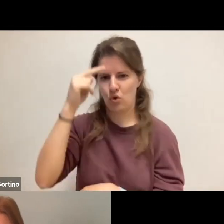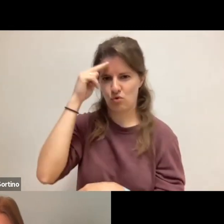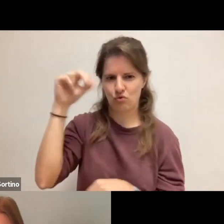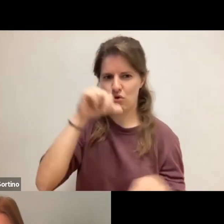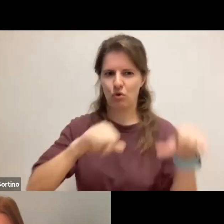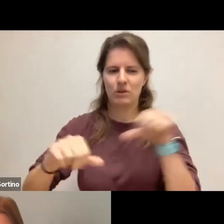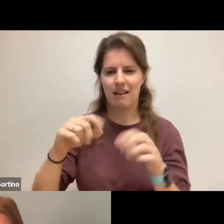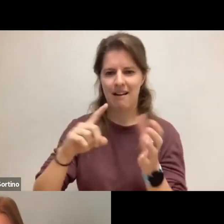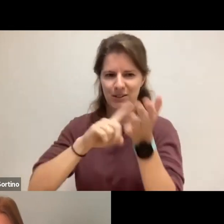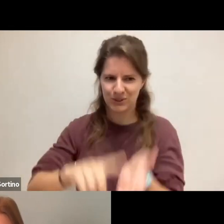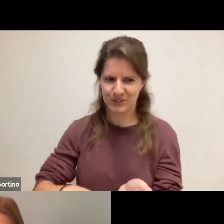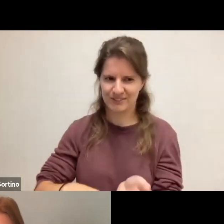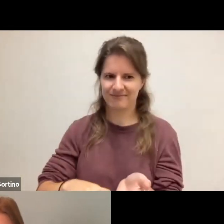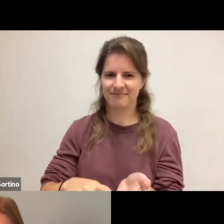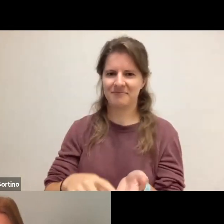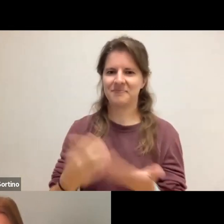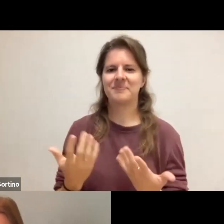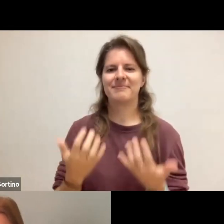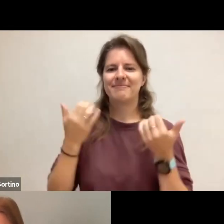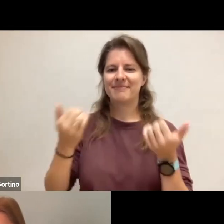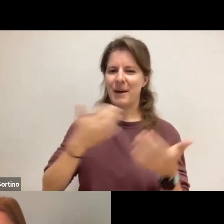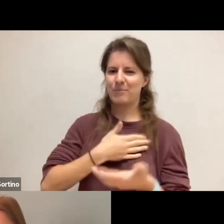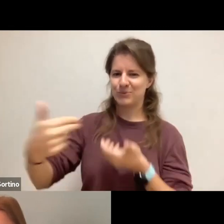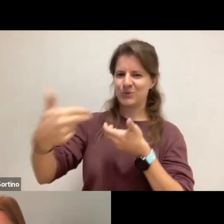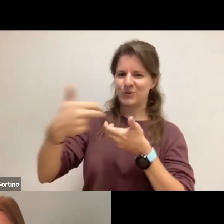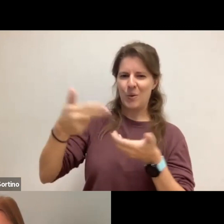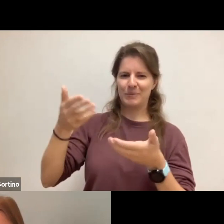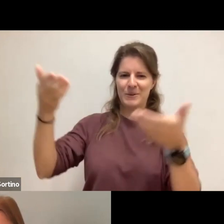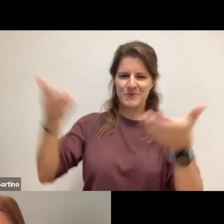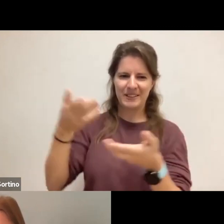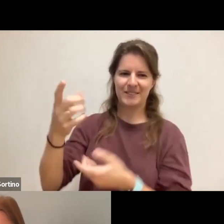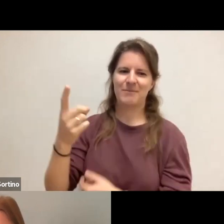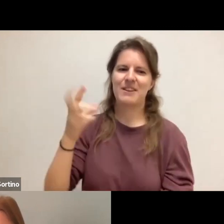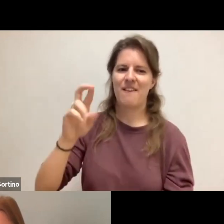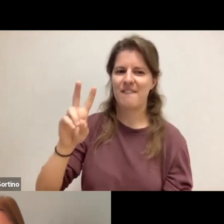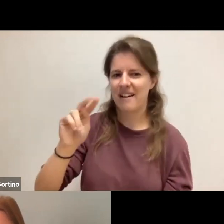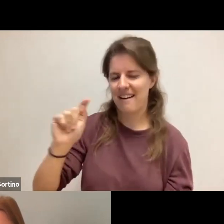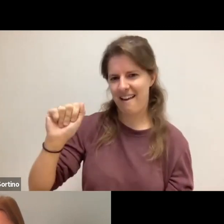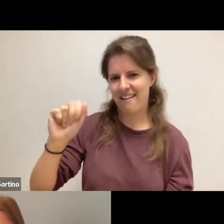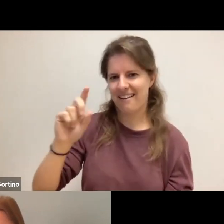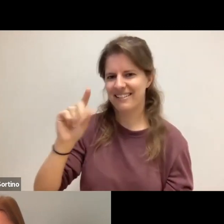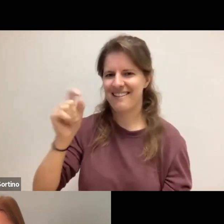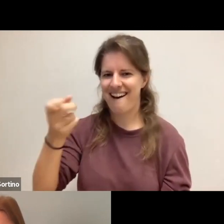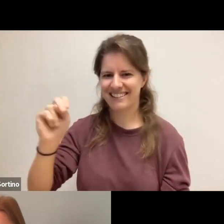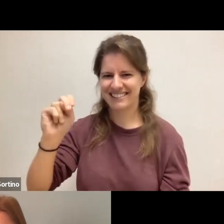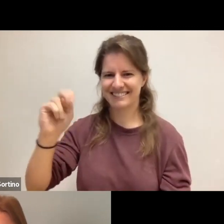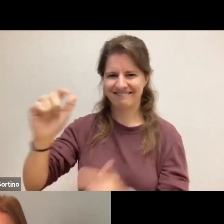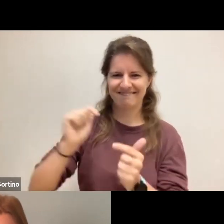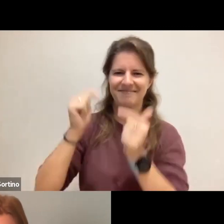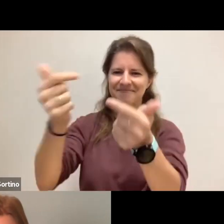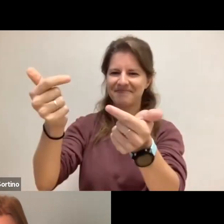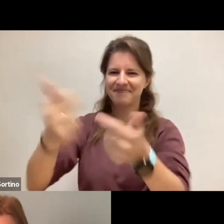expressing a need for diversity in clinical neuroscience research. I'm so happy you're able to join